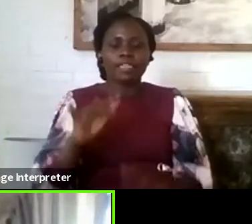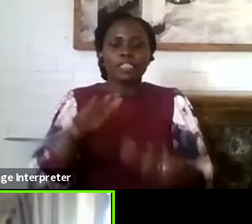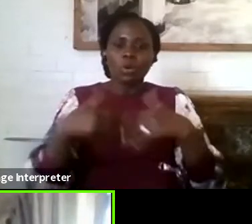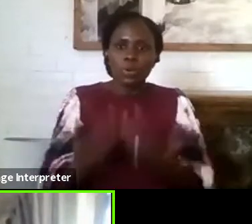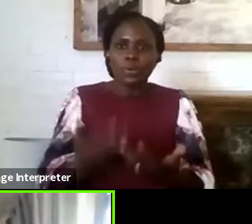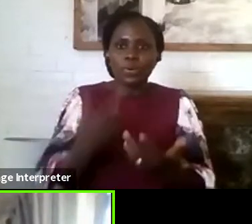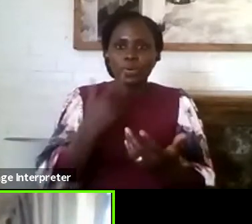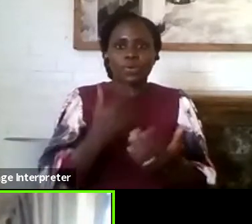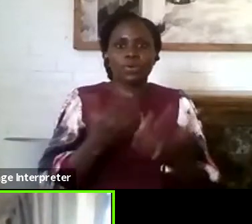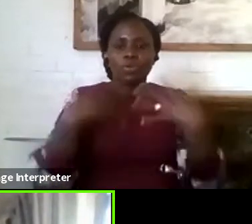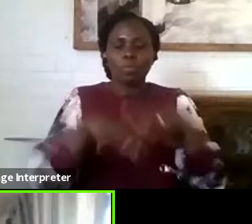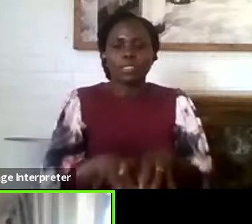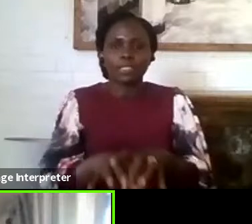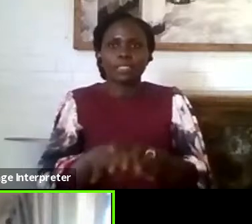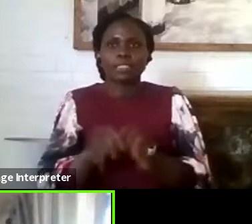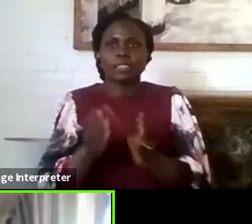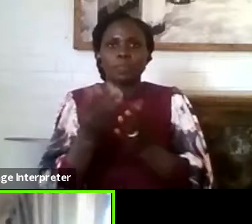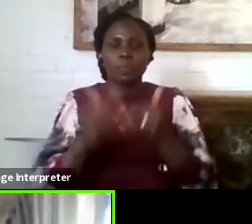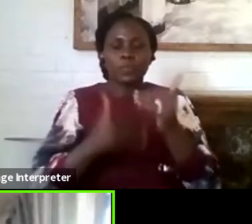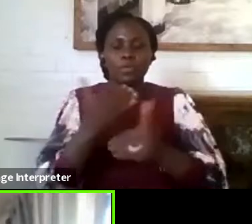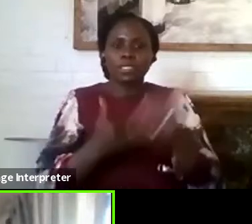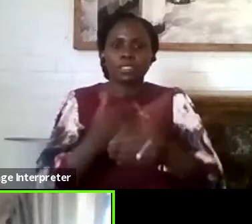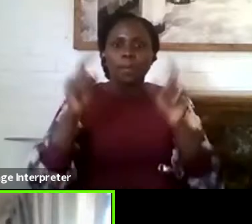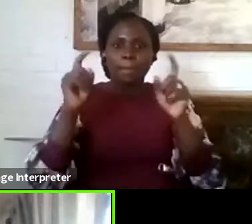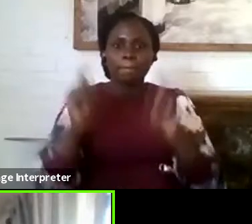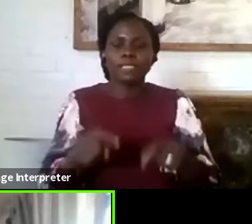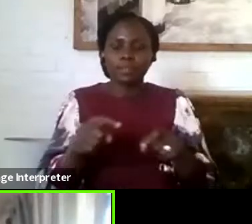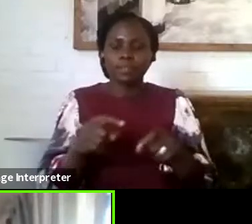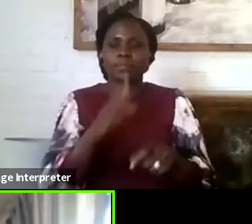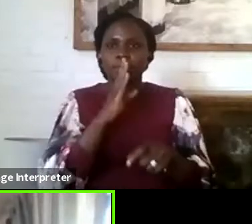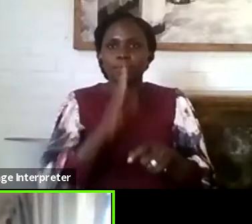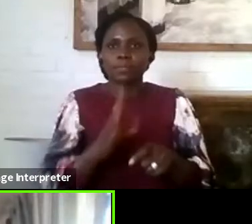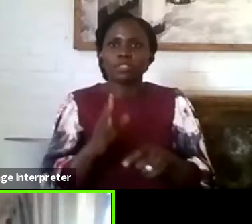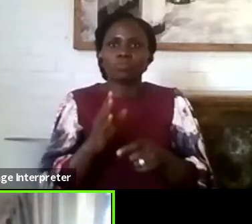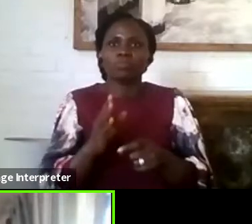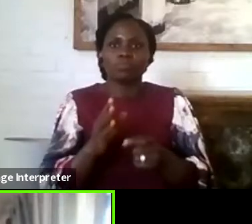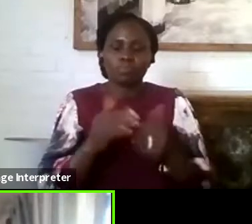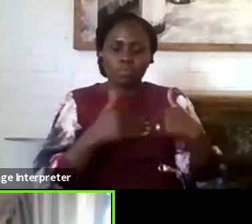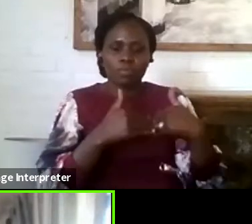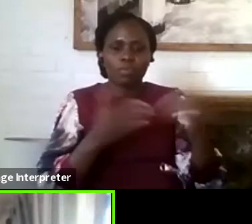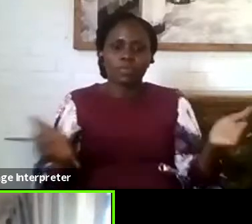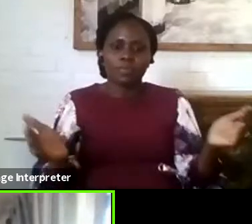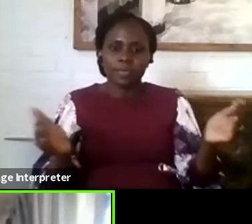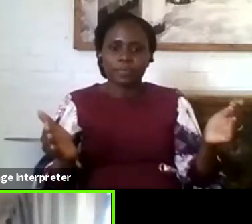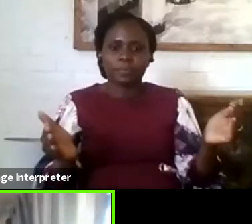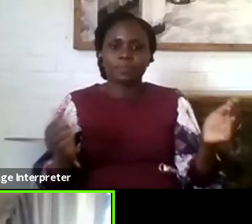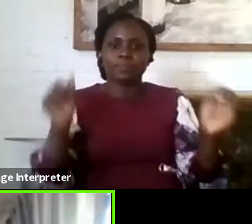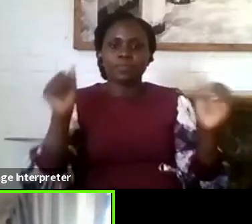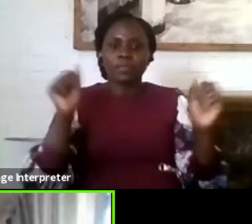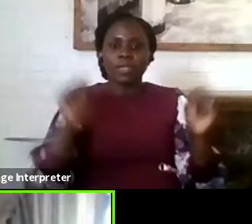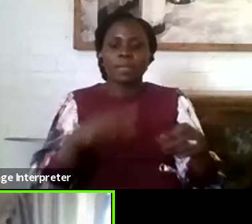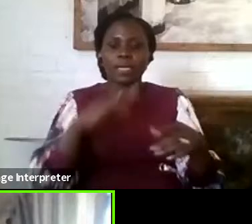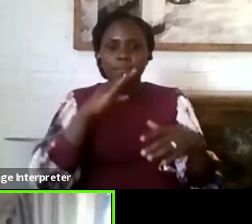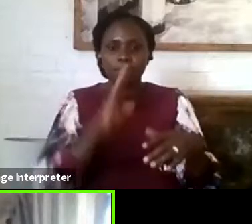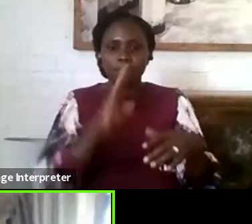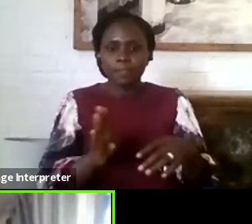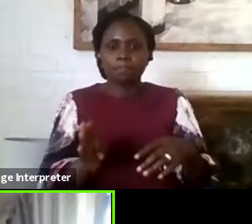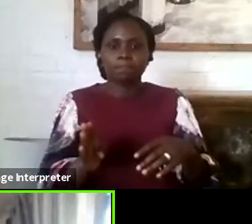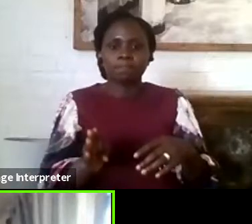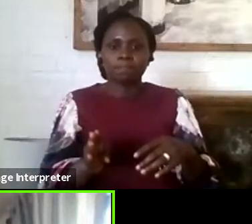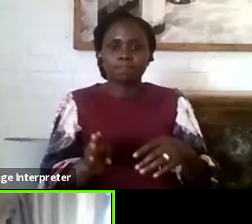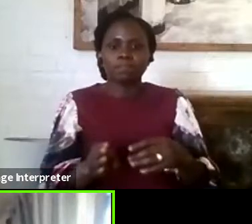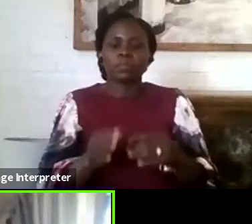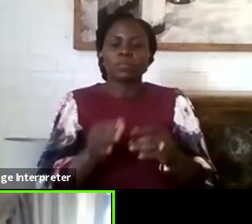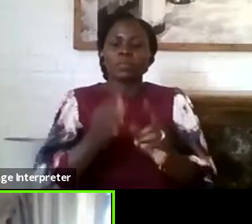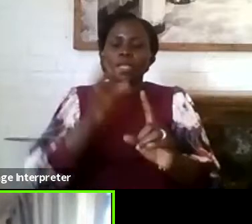processing need to be transparent. It needs to be as accurate as